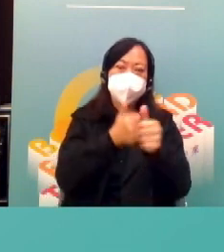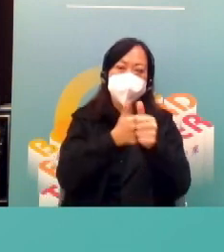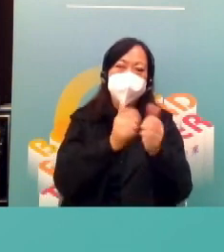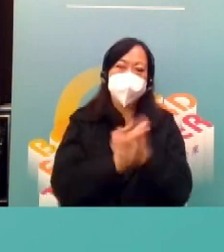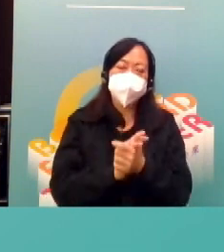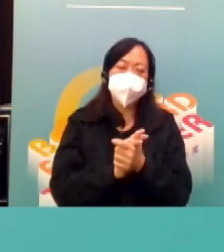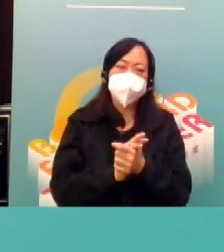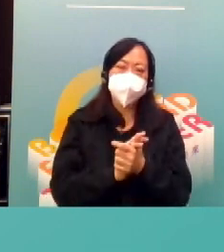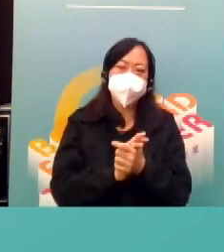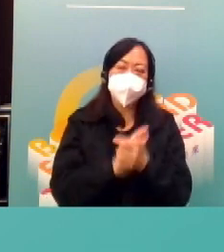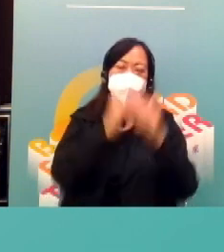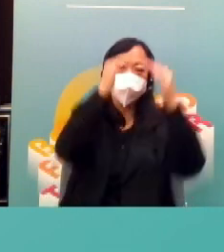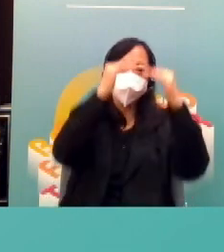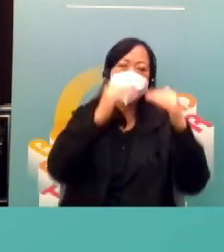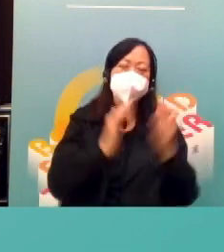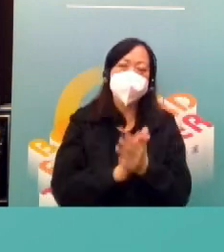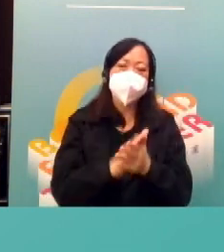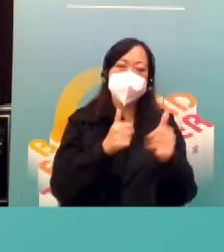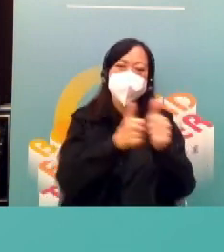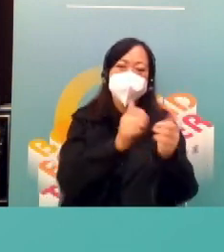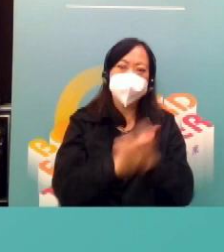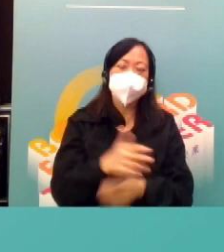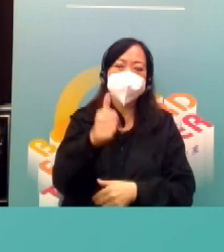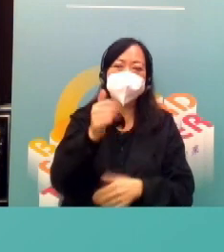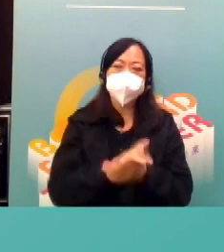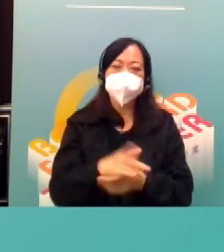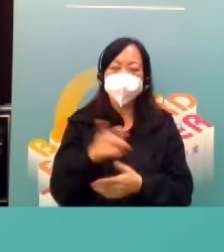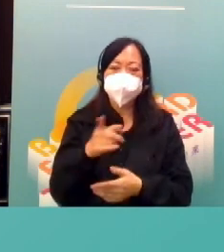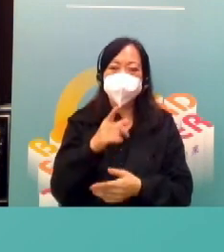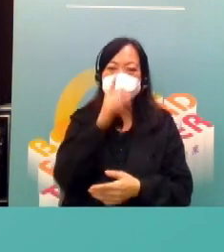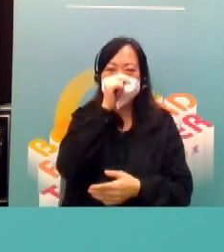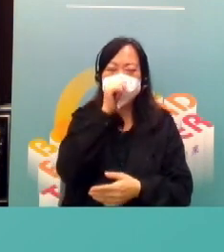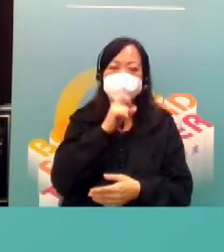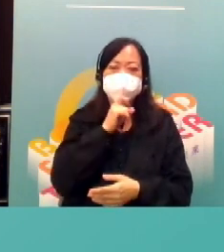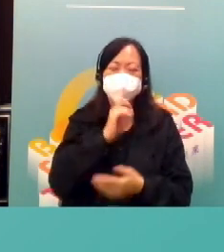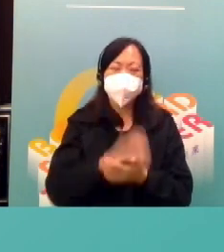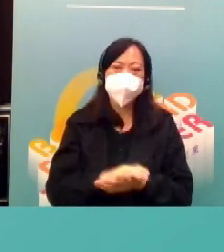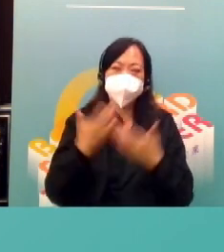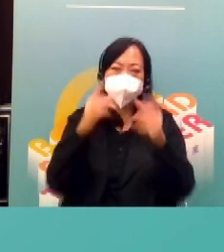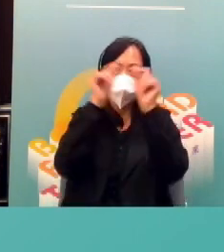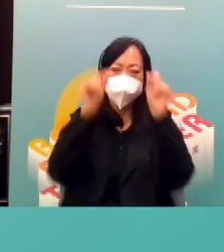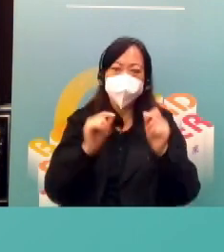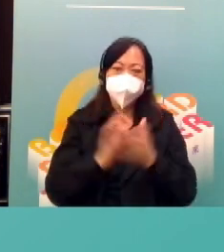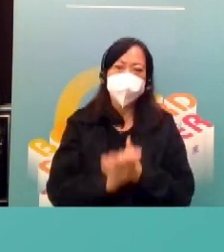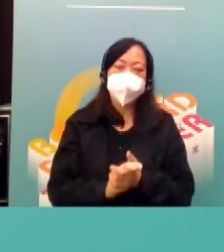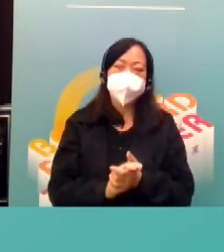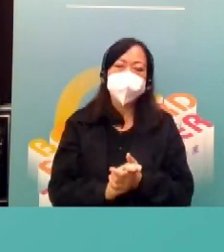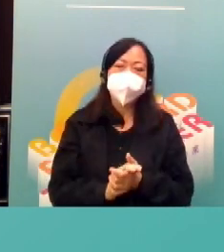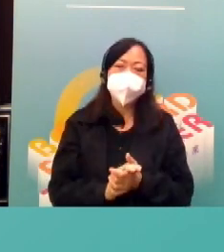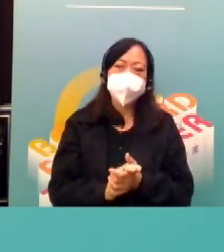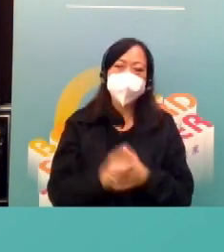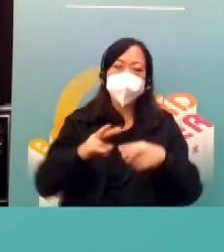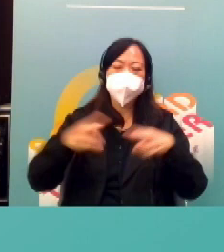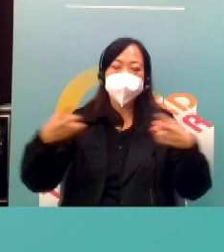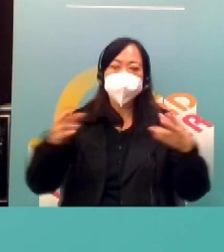so much for the interest to learn more. So the question about the challenge of developing these outcomes-based